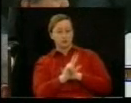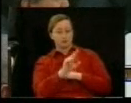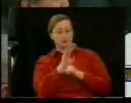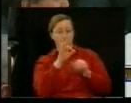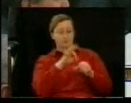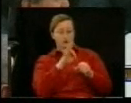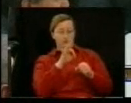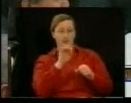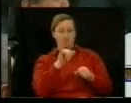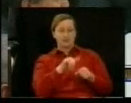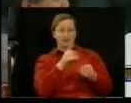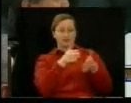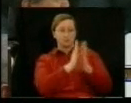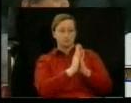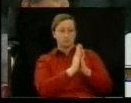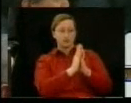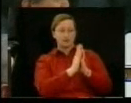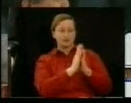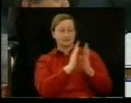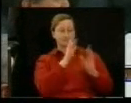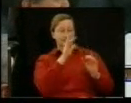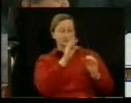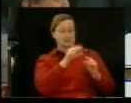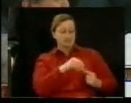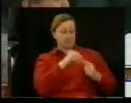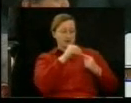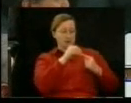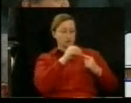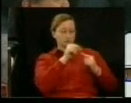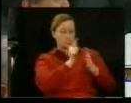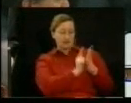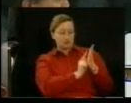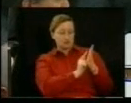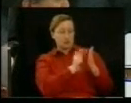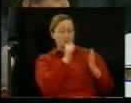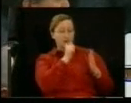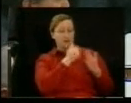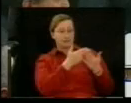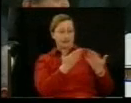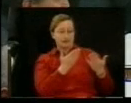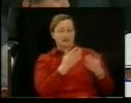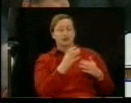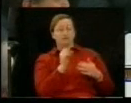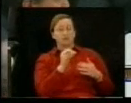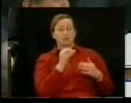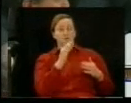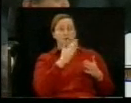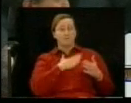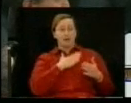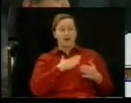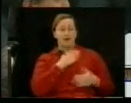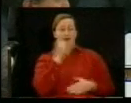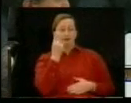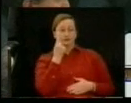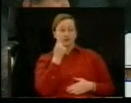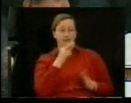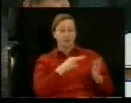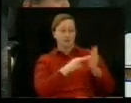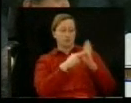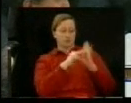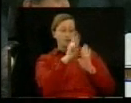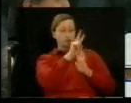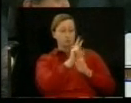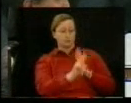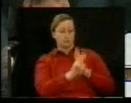request special legislation, a private act. So from what I understand, they require a two-thirds vote, which